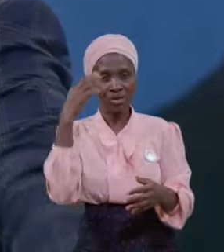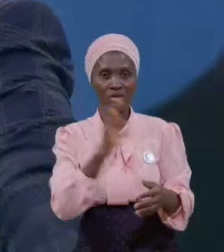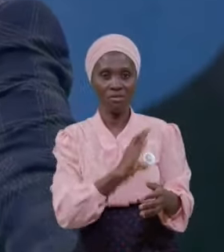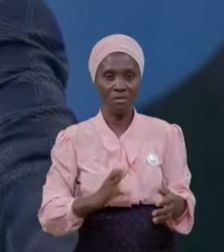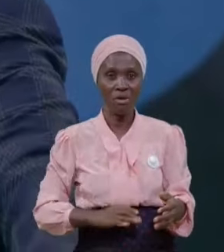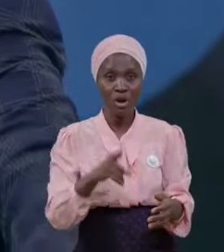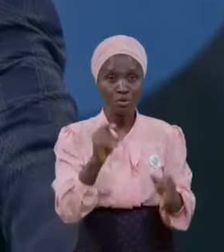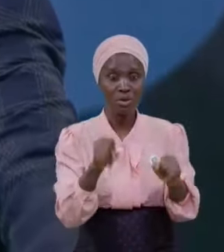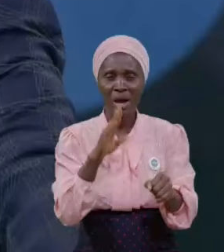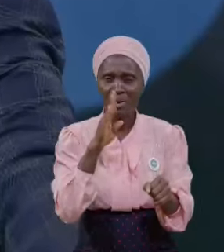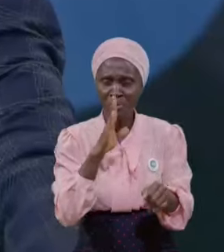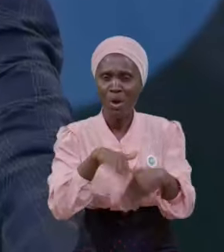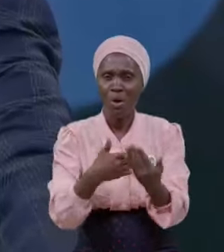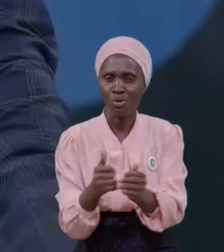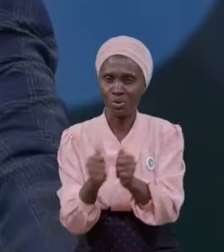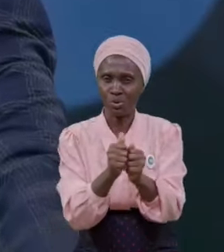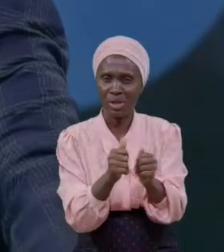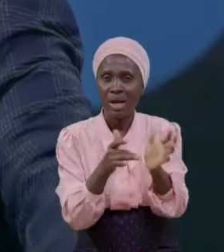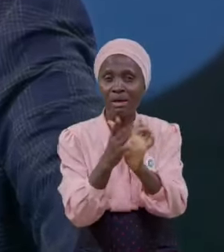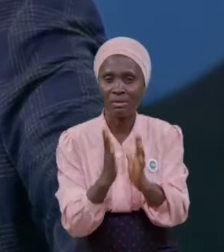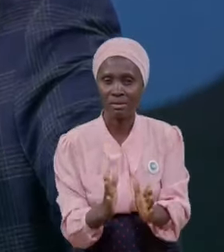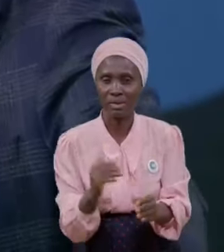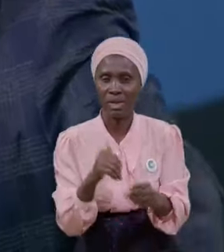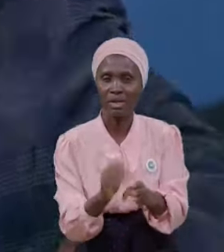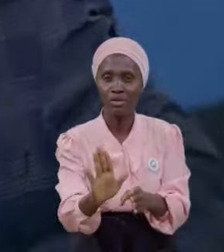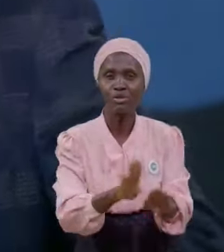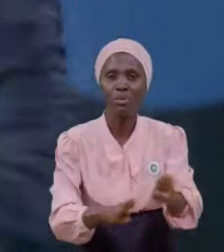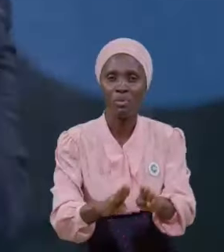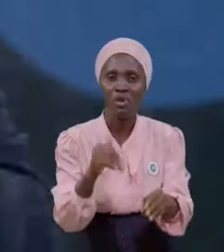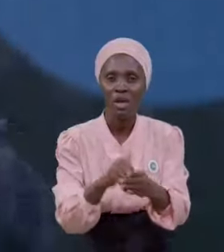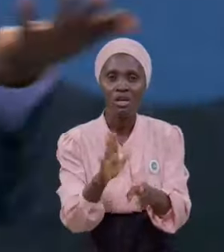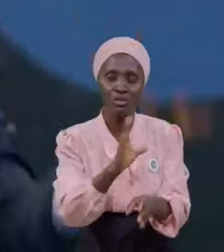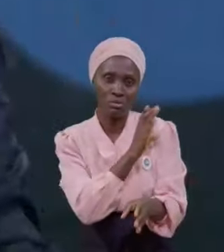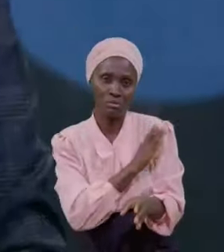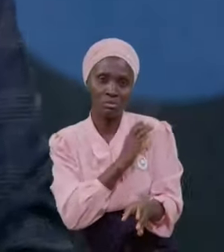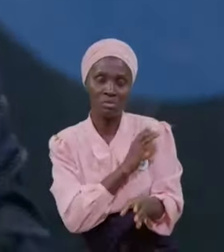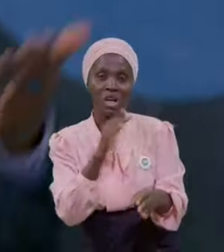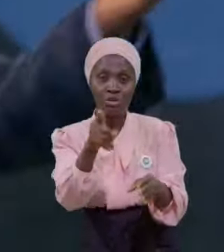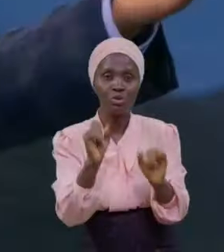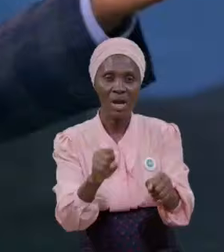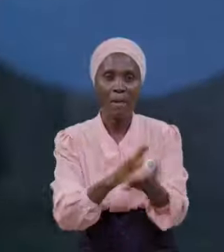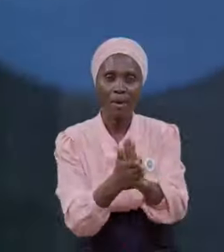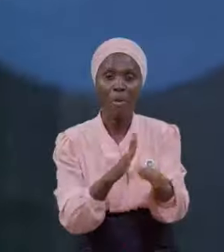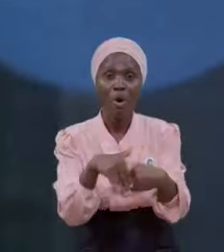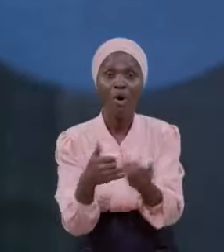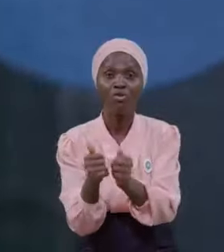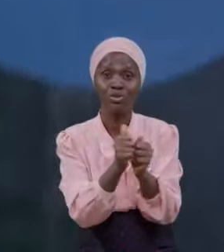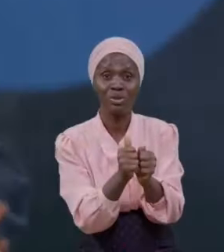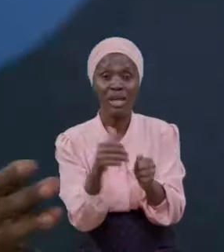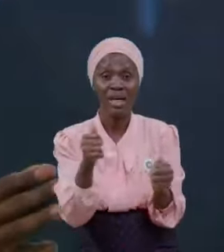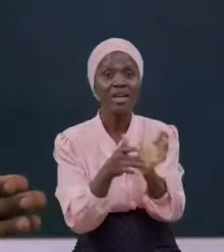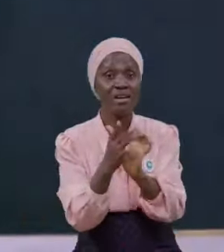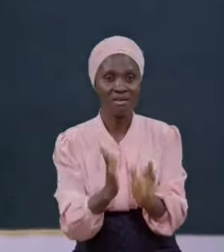your character, you can become altogether a Christian. In your relationship, man to a woman, woman